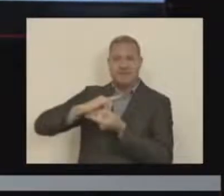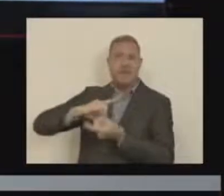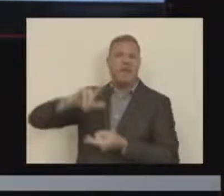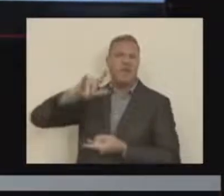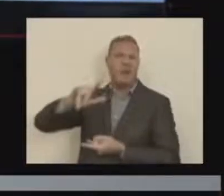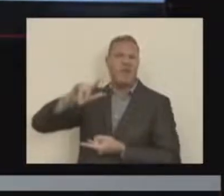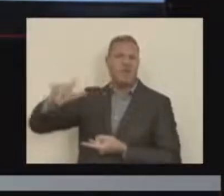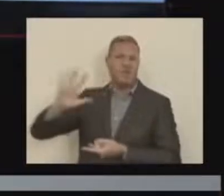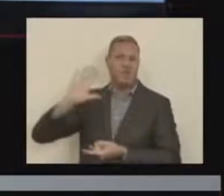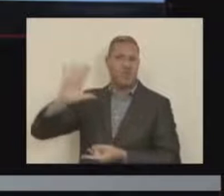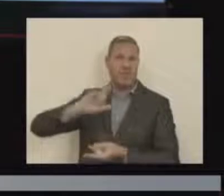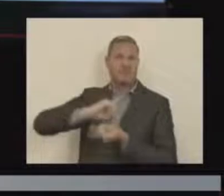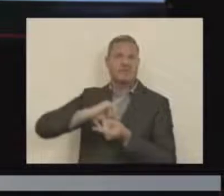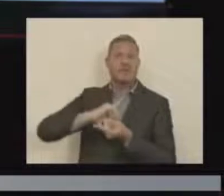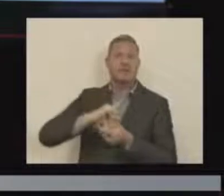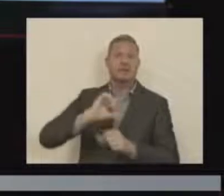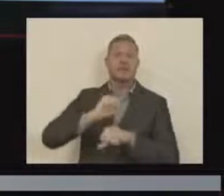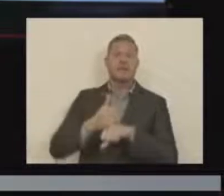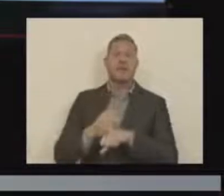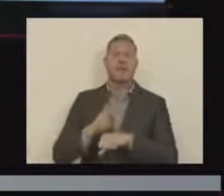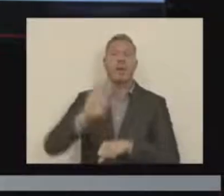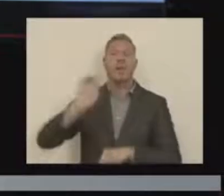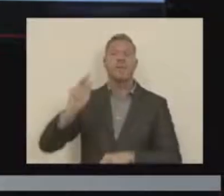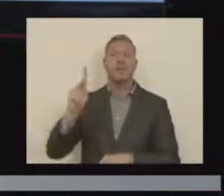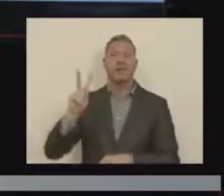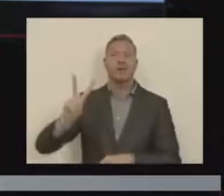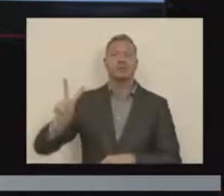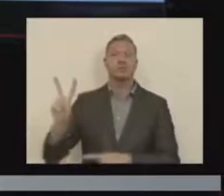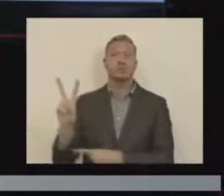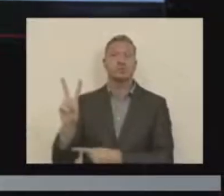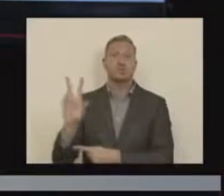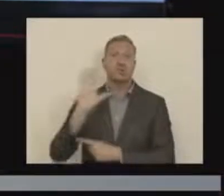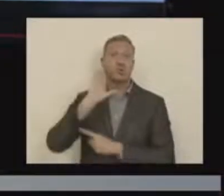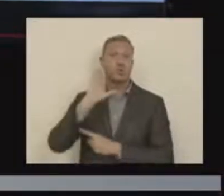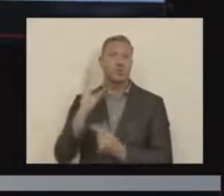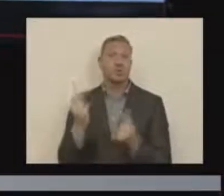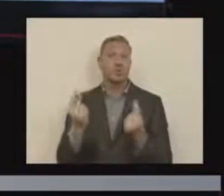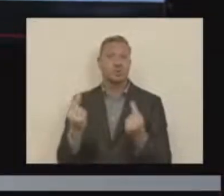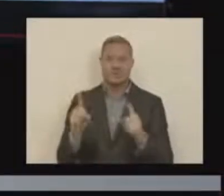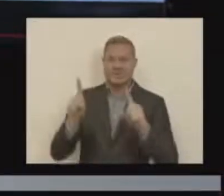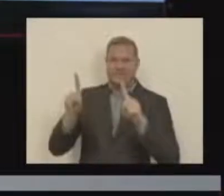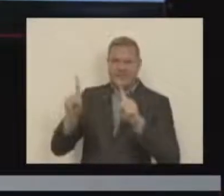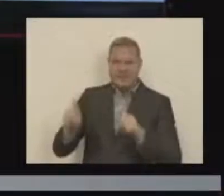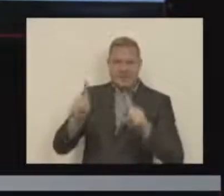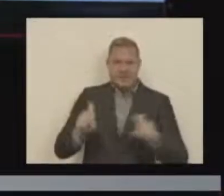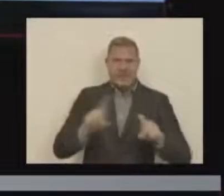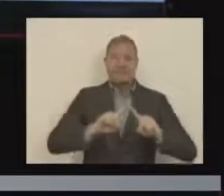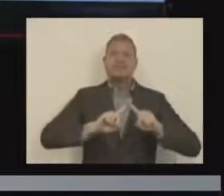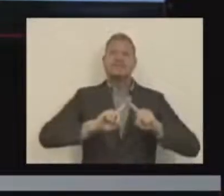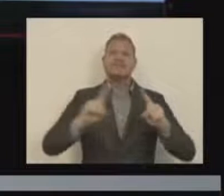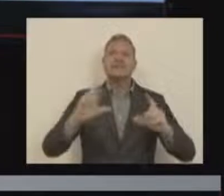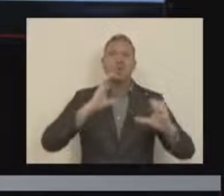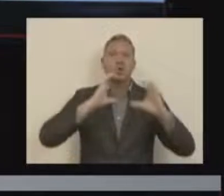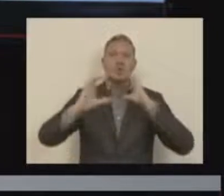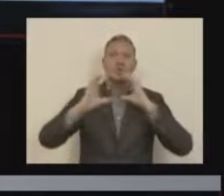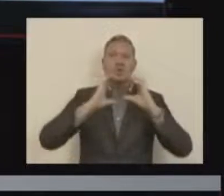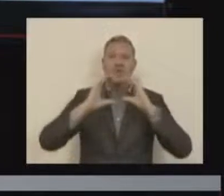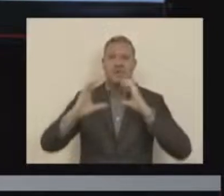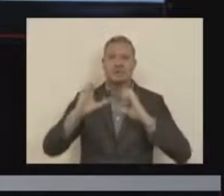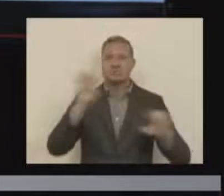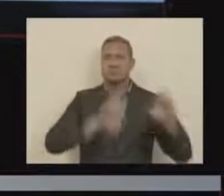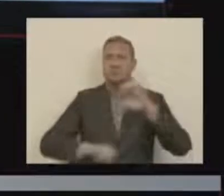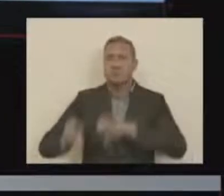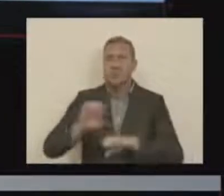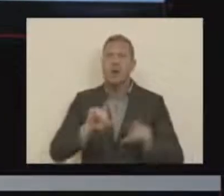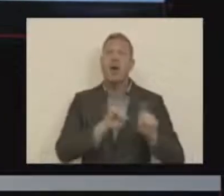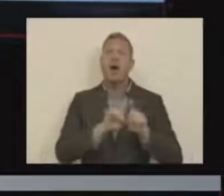space program. BRIC-2 will serve as a testbed for a variety of communication experiments and also demonstrate